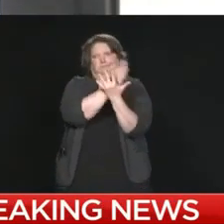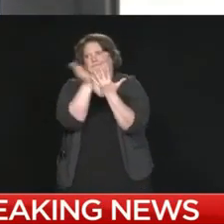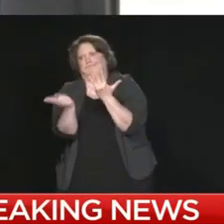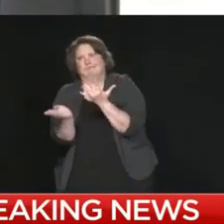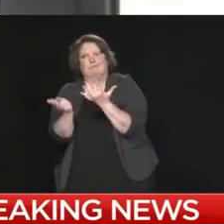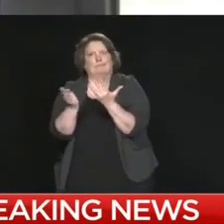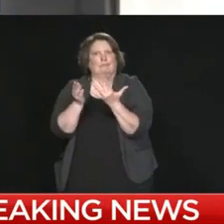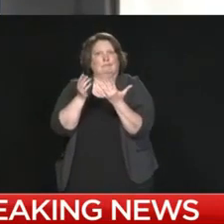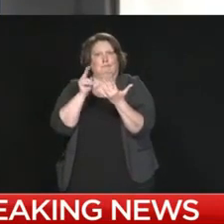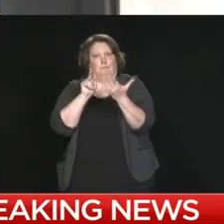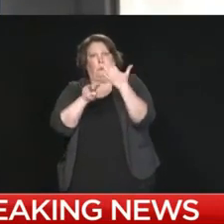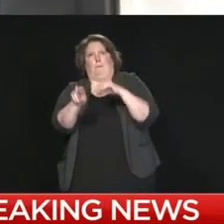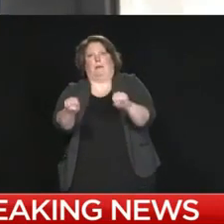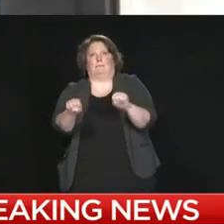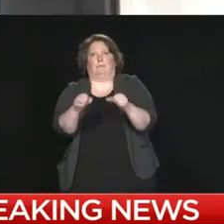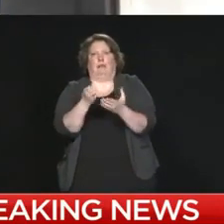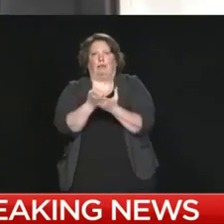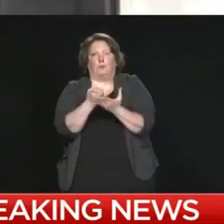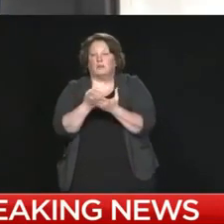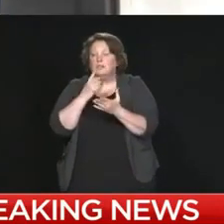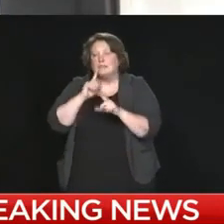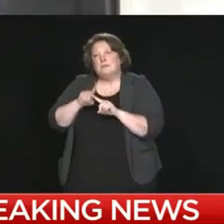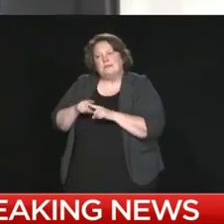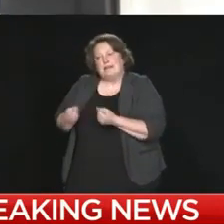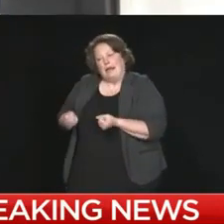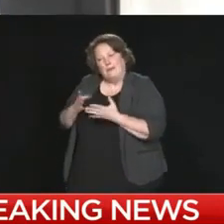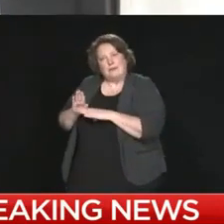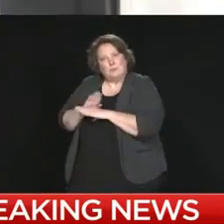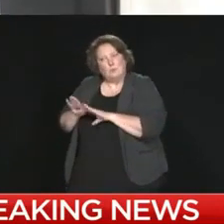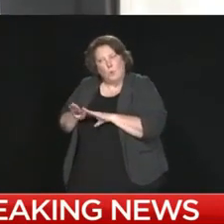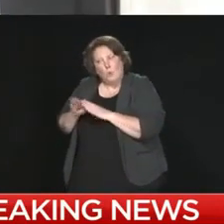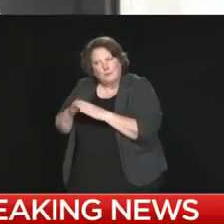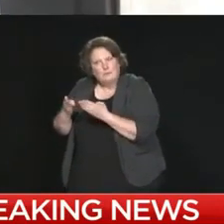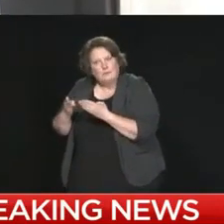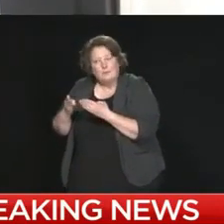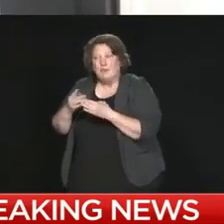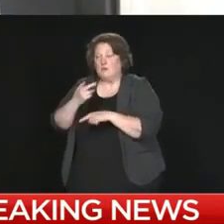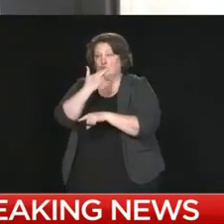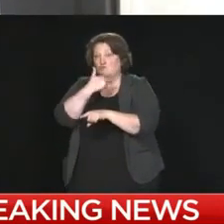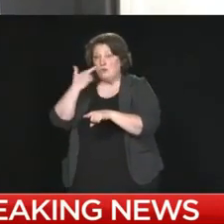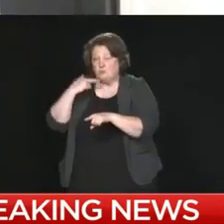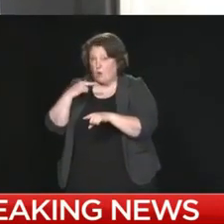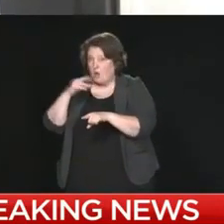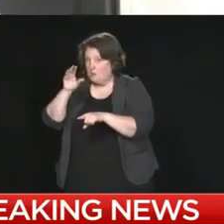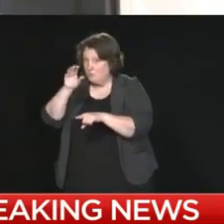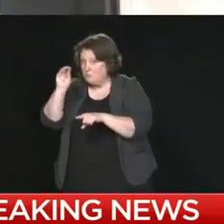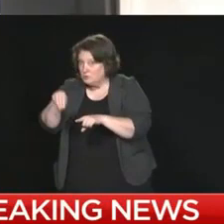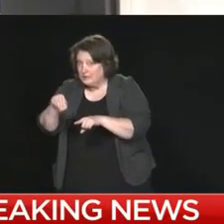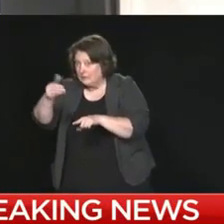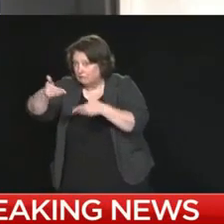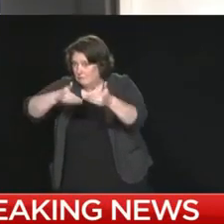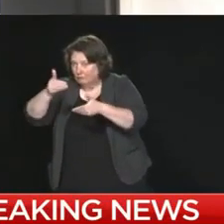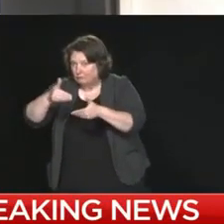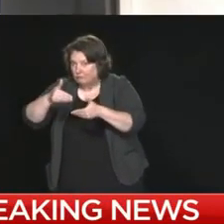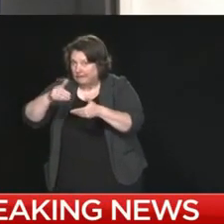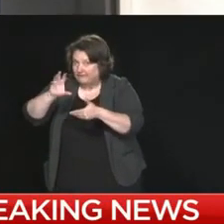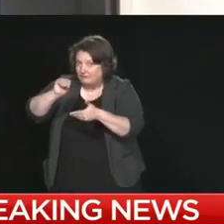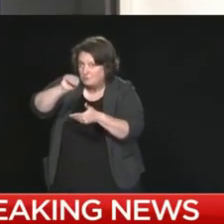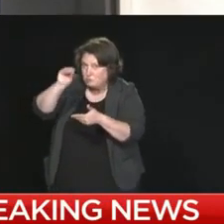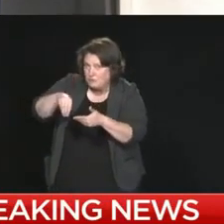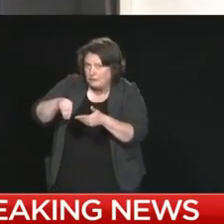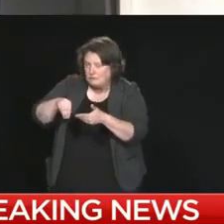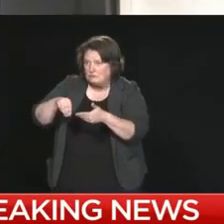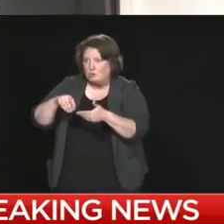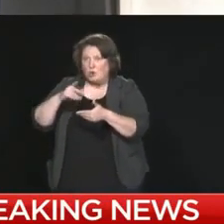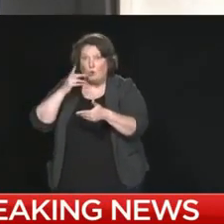on how many businesses reopen and to what percentage. Are restaurants going to be half full? Are they going to rehire? Are they going to